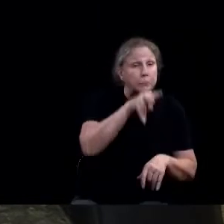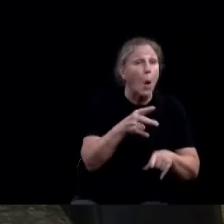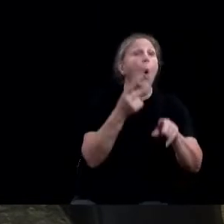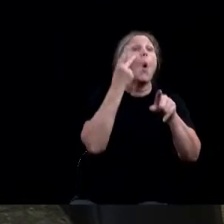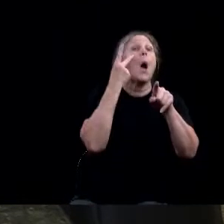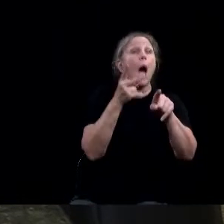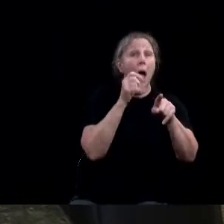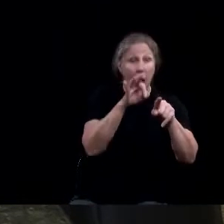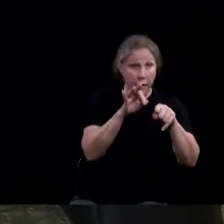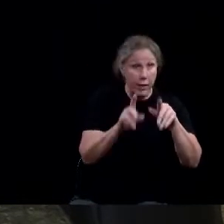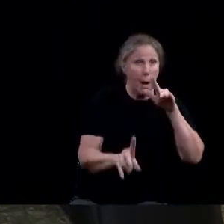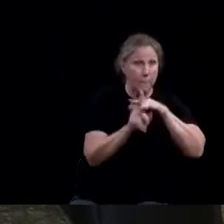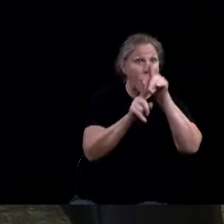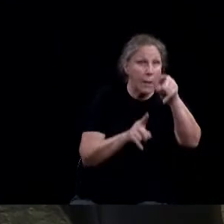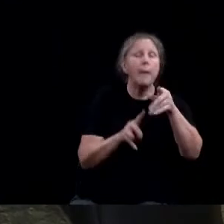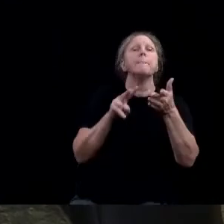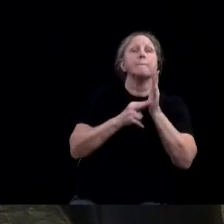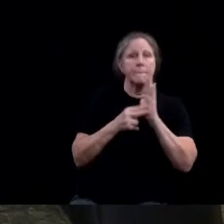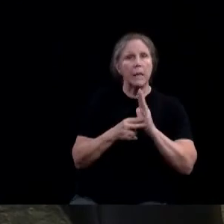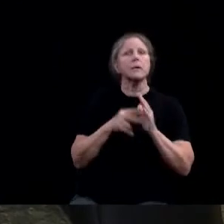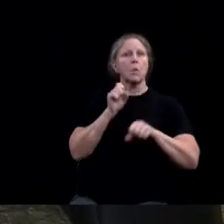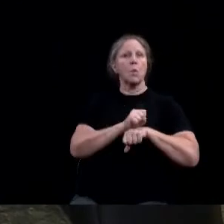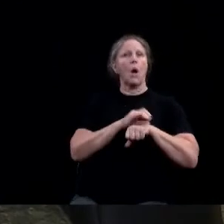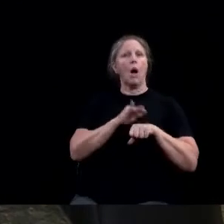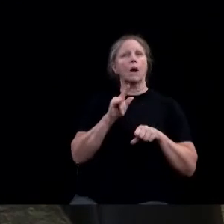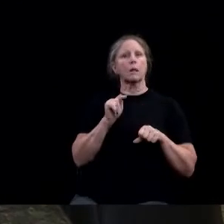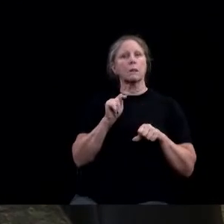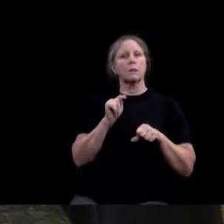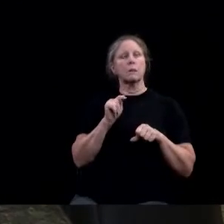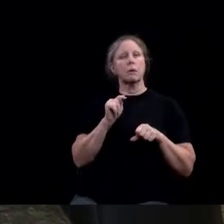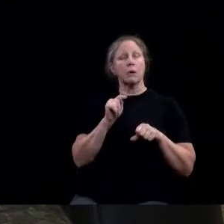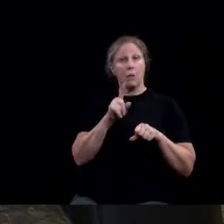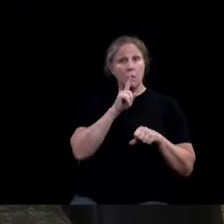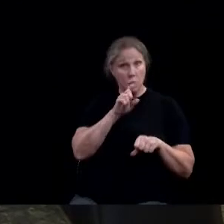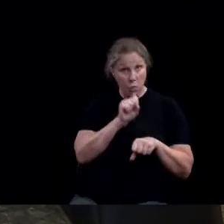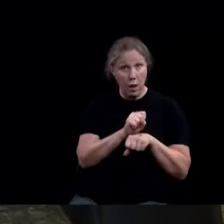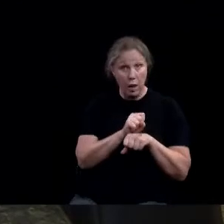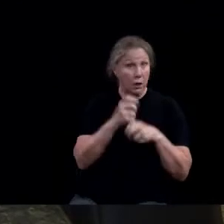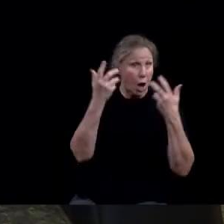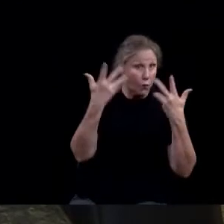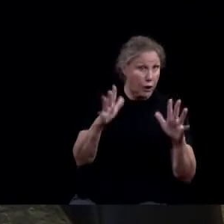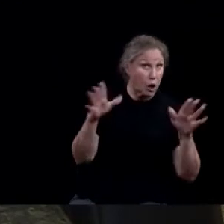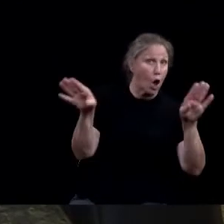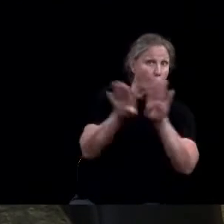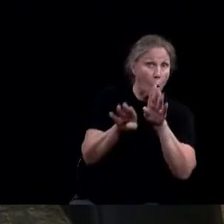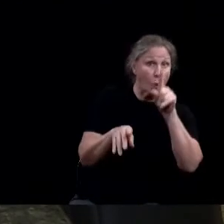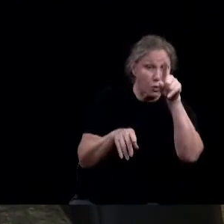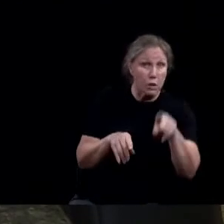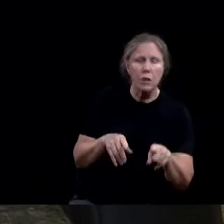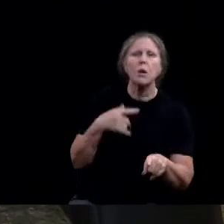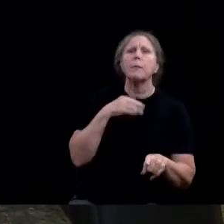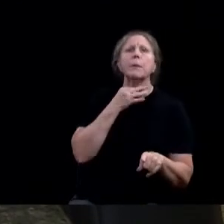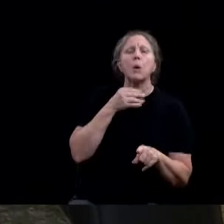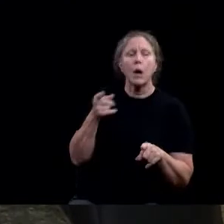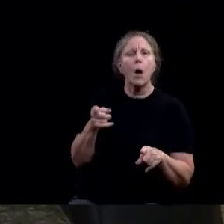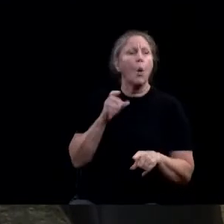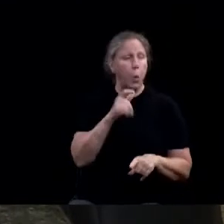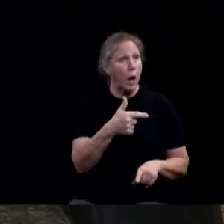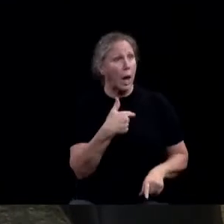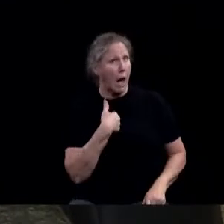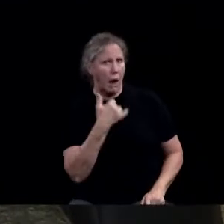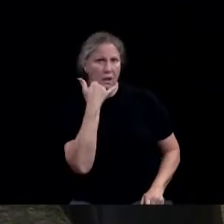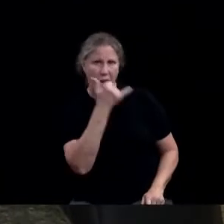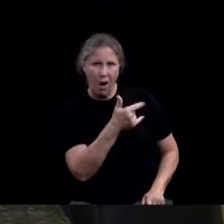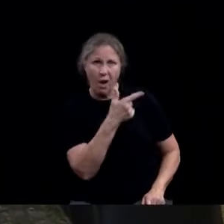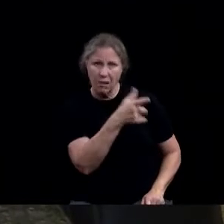see if it was actually worked, because there is always that question of, was my call actually worked on? So that would be